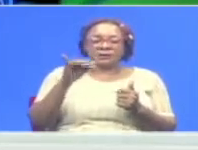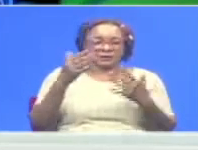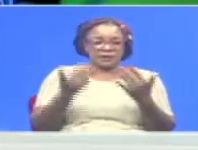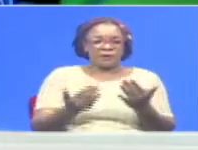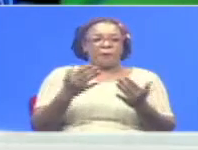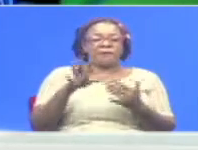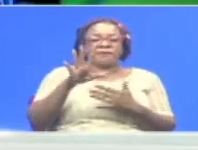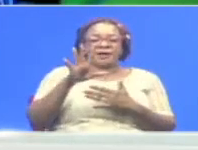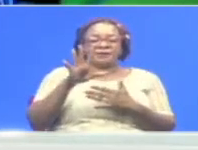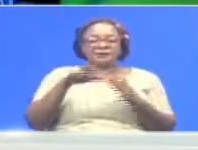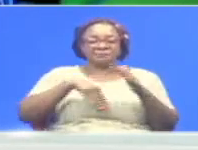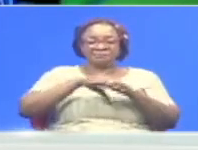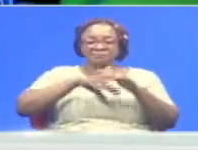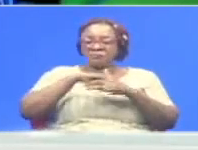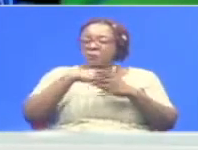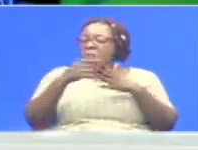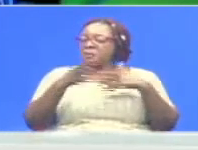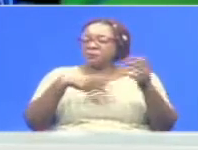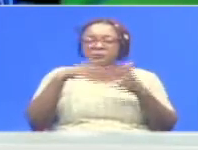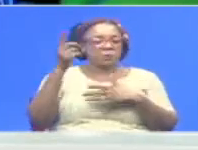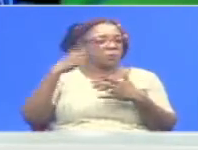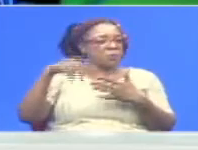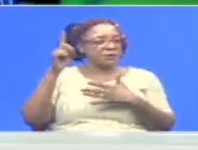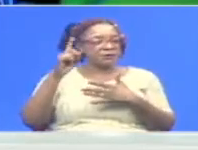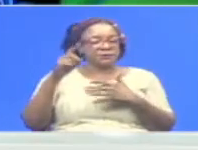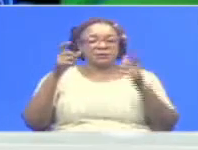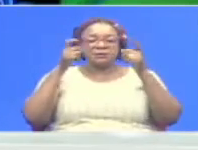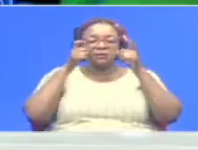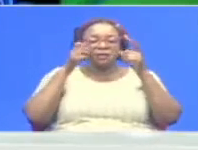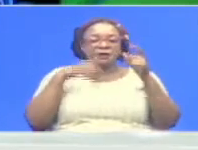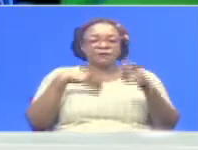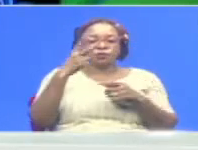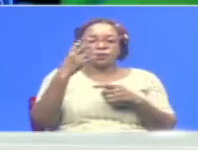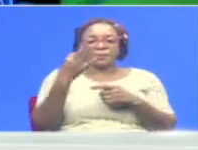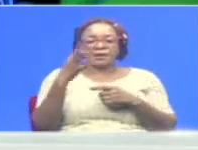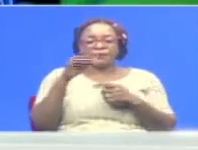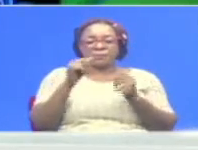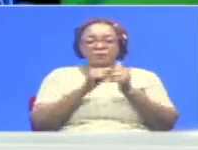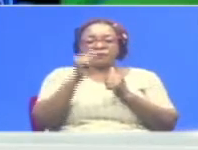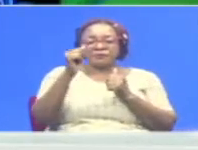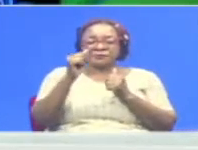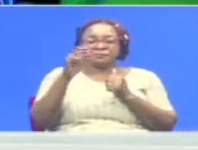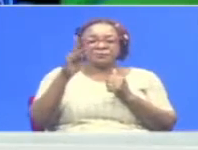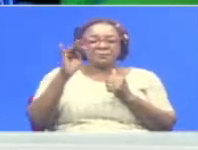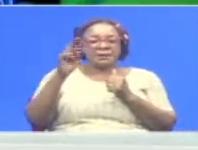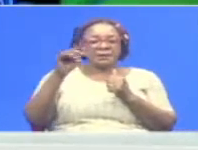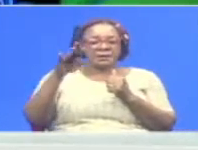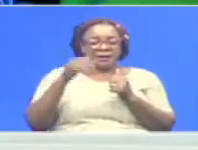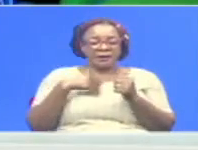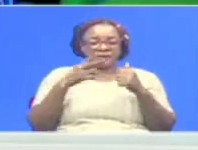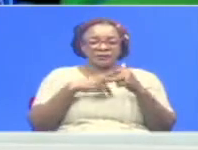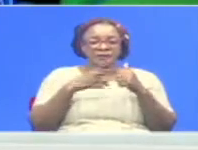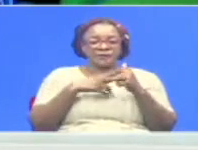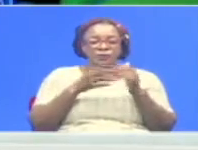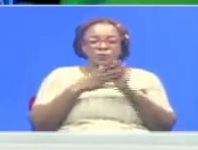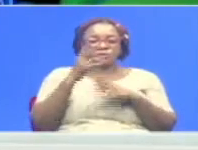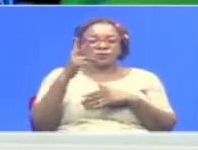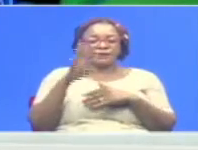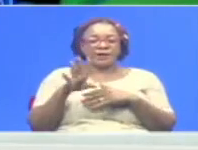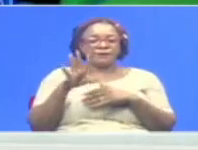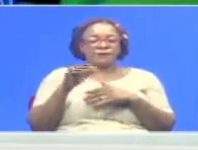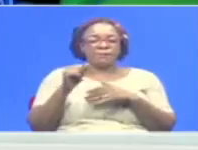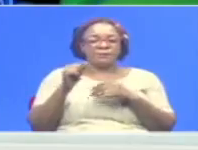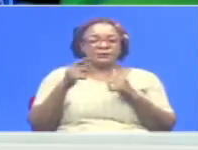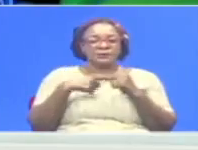5 games without a win. Tusker have 23 points from 15 matches, while Bandari are 7th with 25 points from